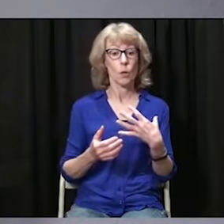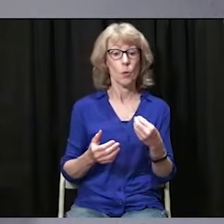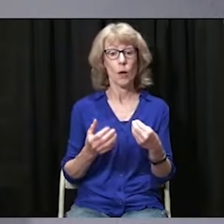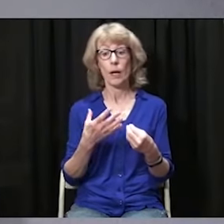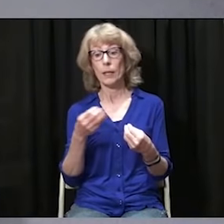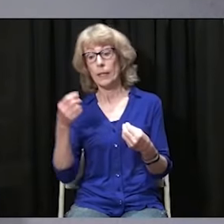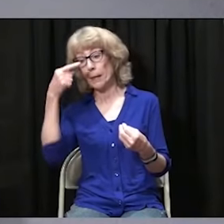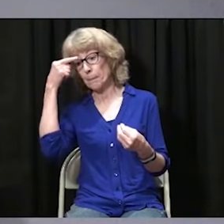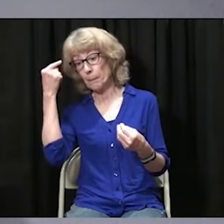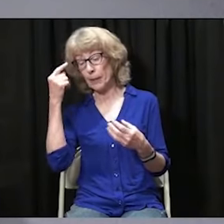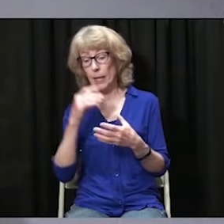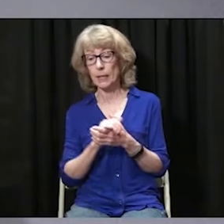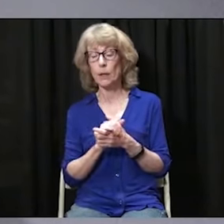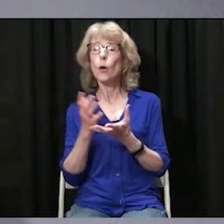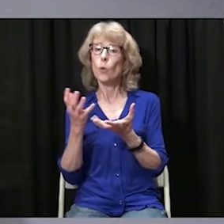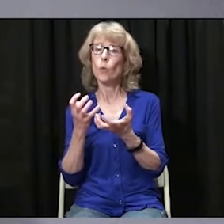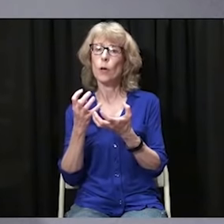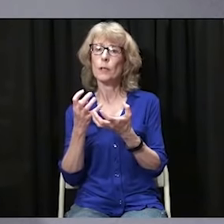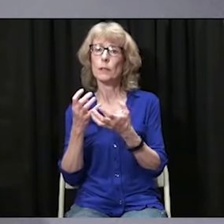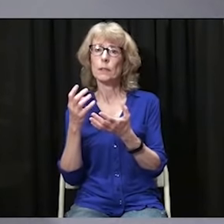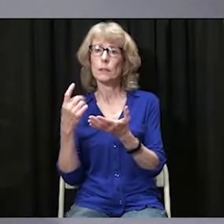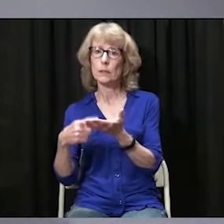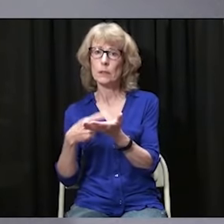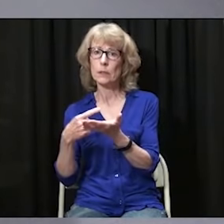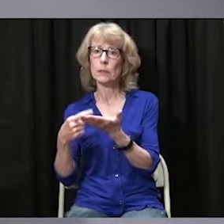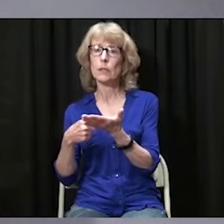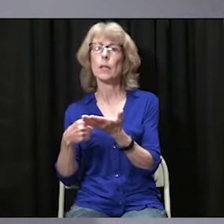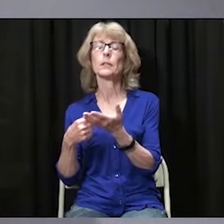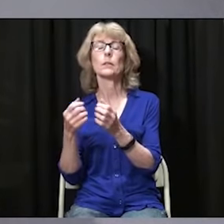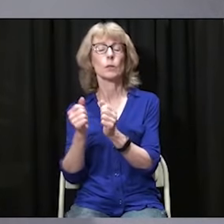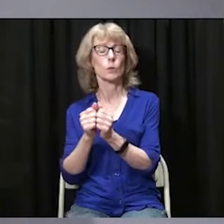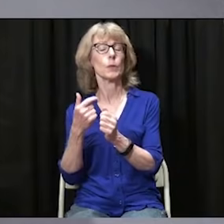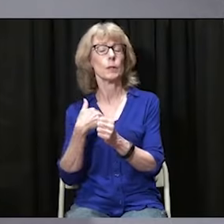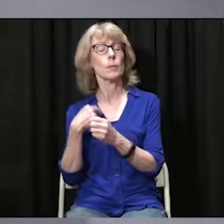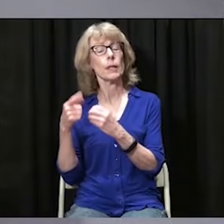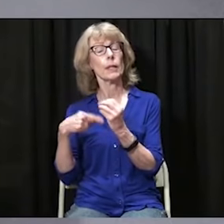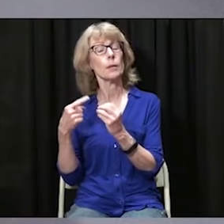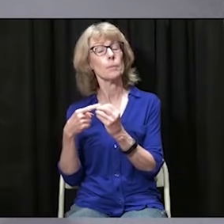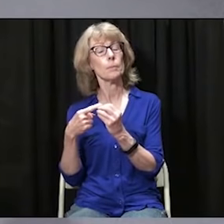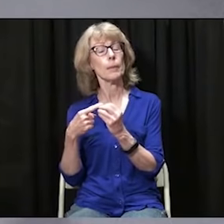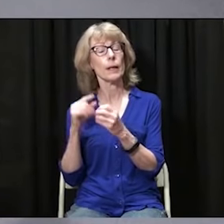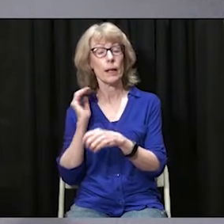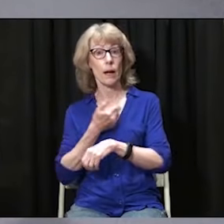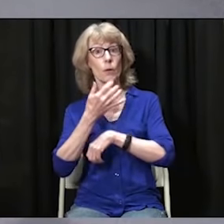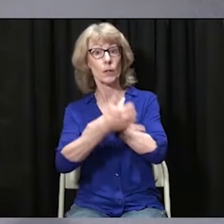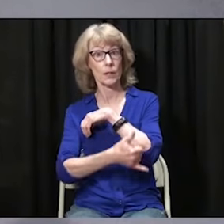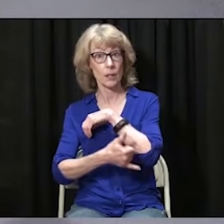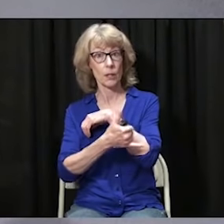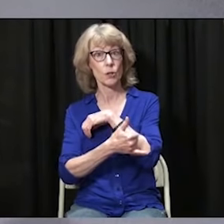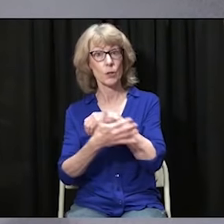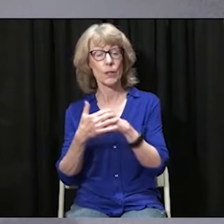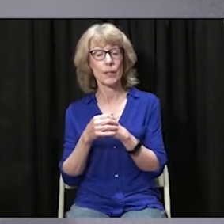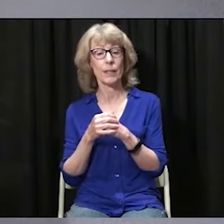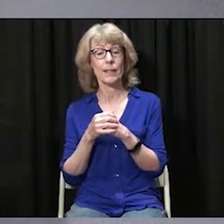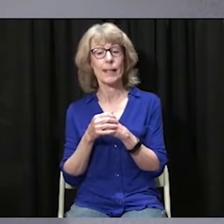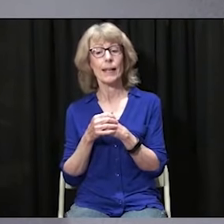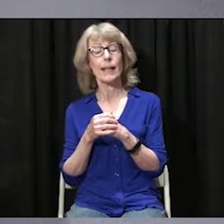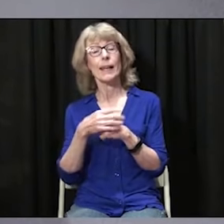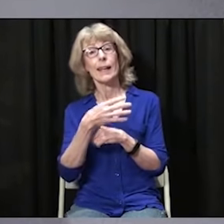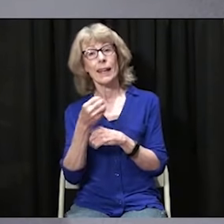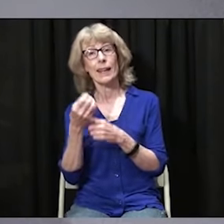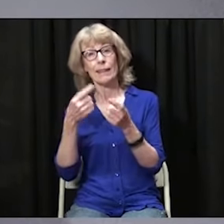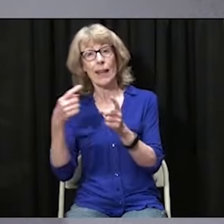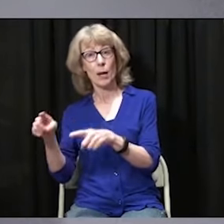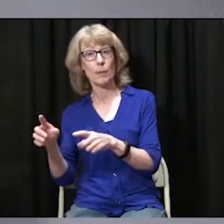on in the country as far as race goes. In fact, my most recent conversation, I asked permission if I could share some of that with you,